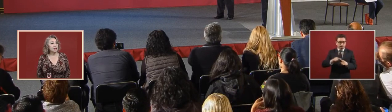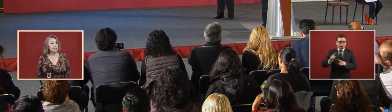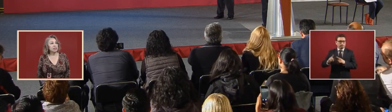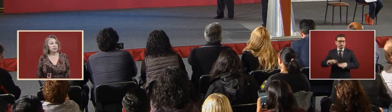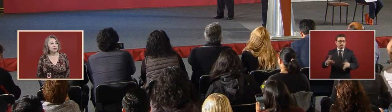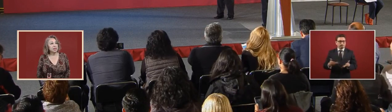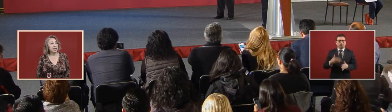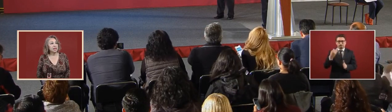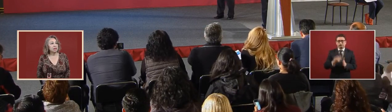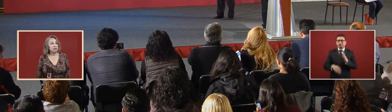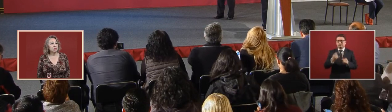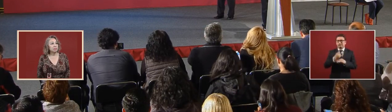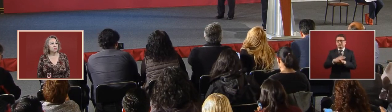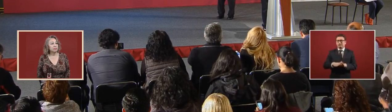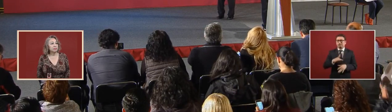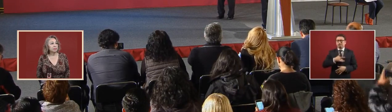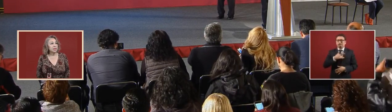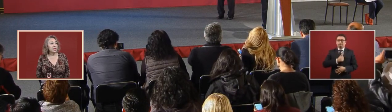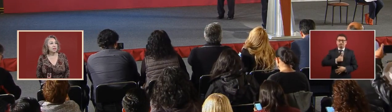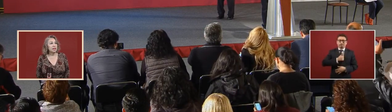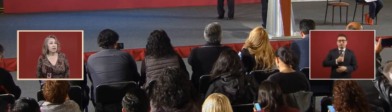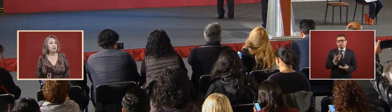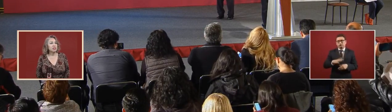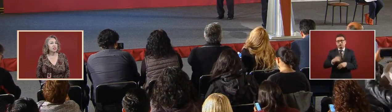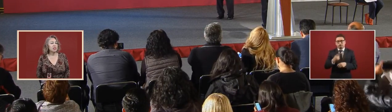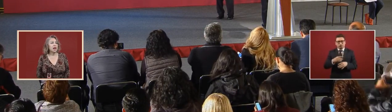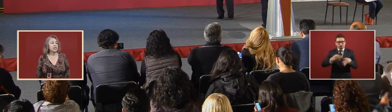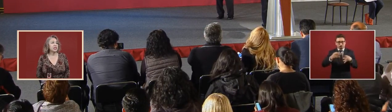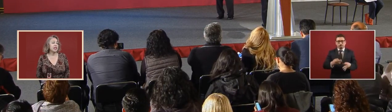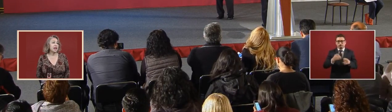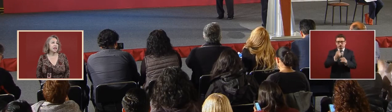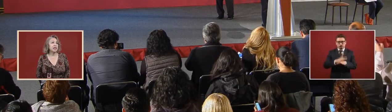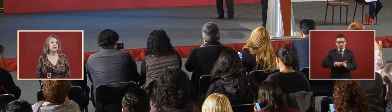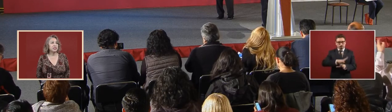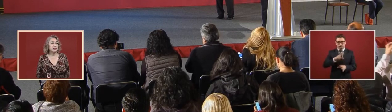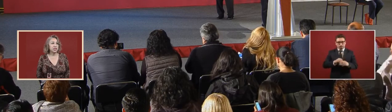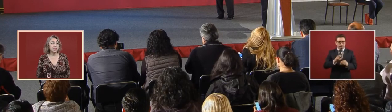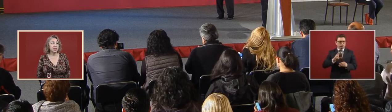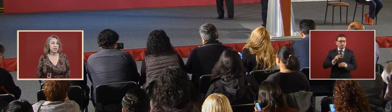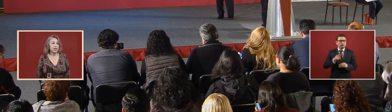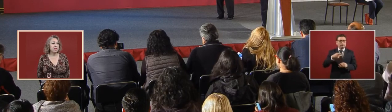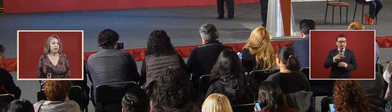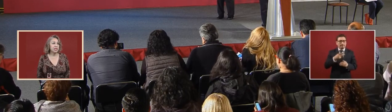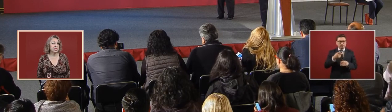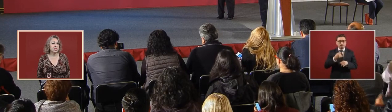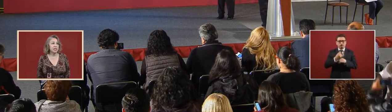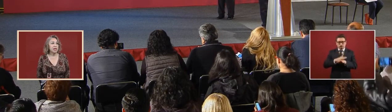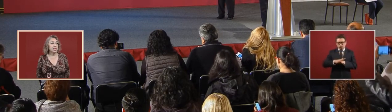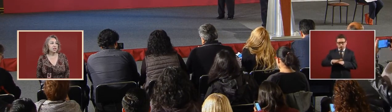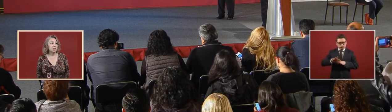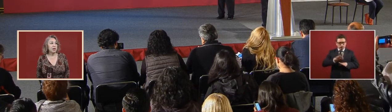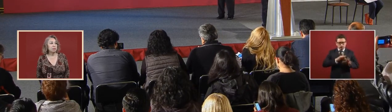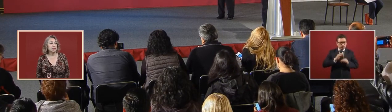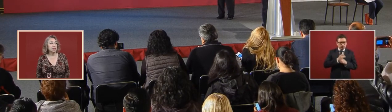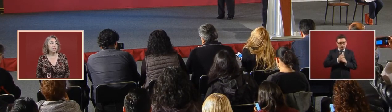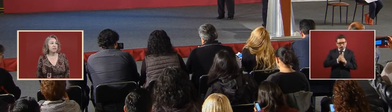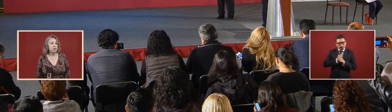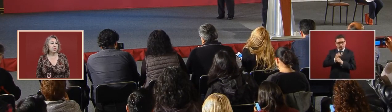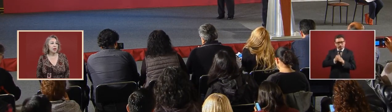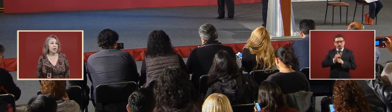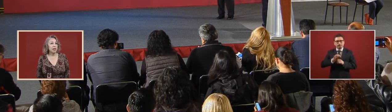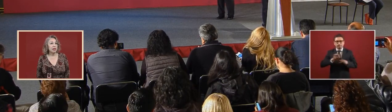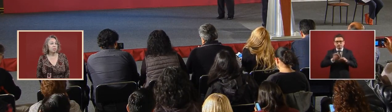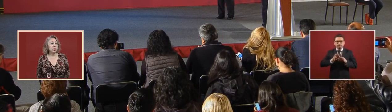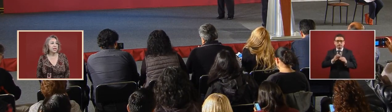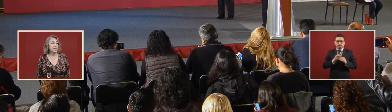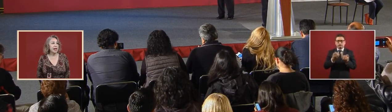información suficiente para tener un dato that there's not yet embargo, enough sufficient evidence to be able to give you